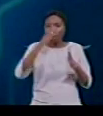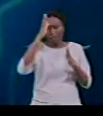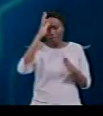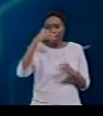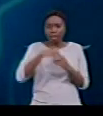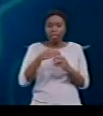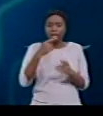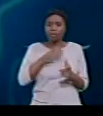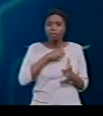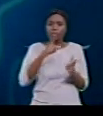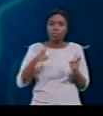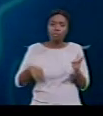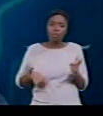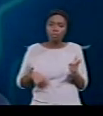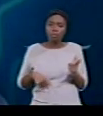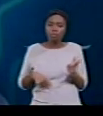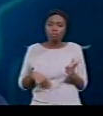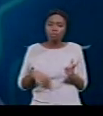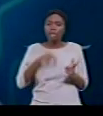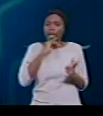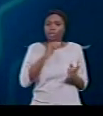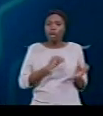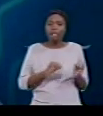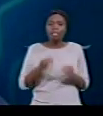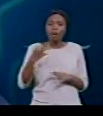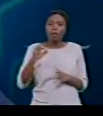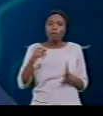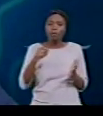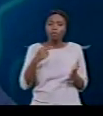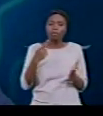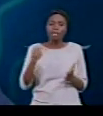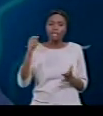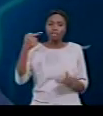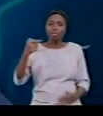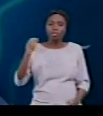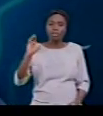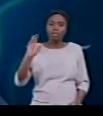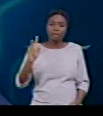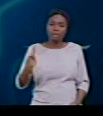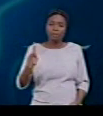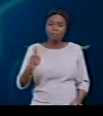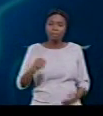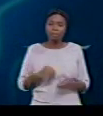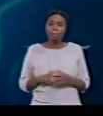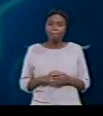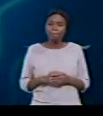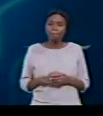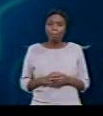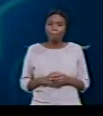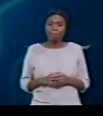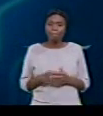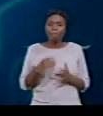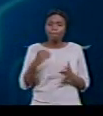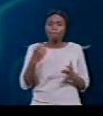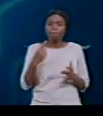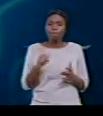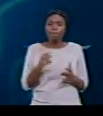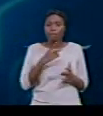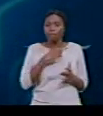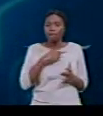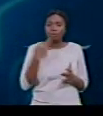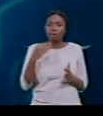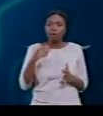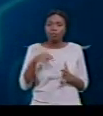Lord. He is the governor of the GCK. The general superintendent of